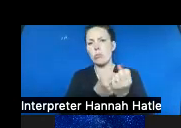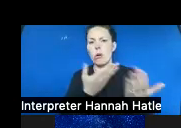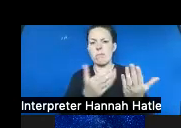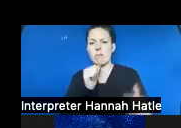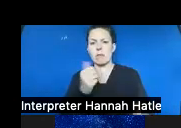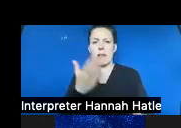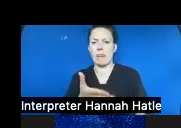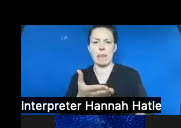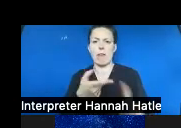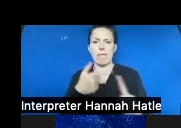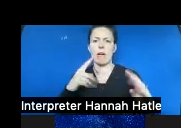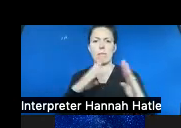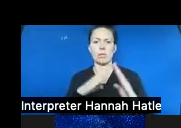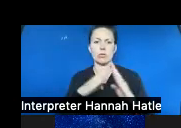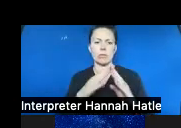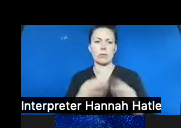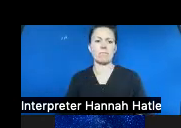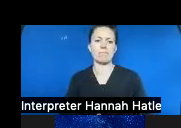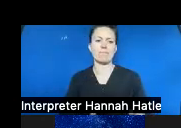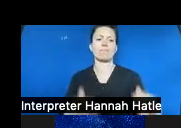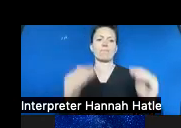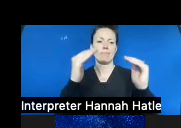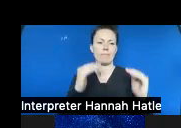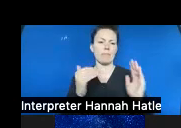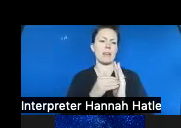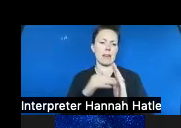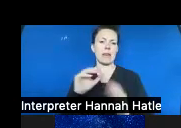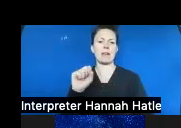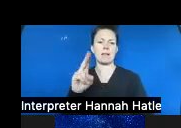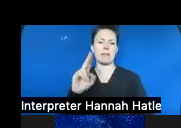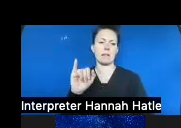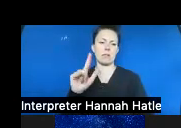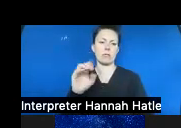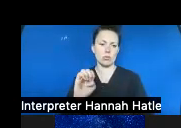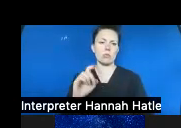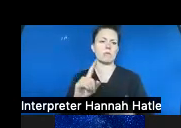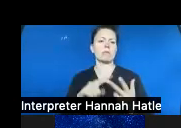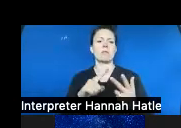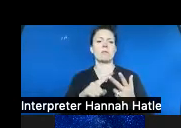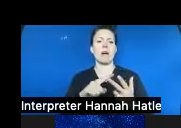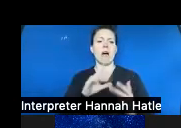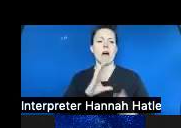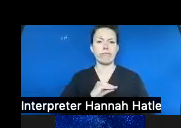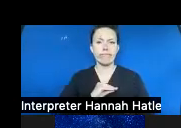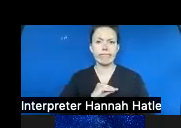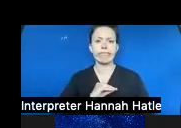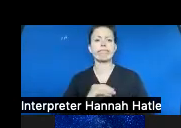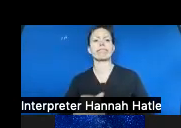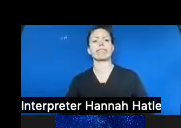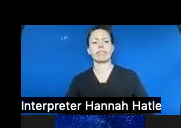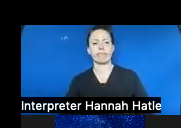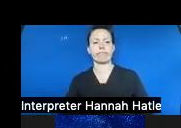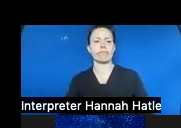That ends suicidal ideation. It's love and compassion and bravery and all of the, the core values to our tribal